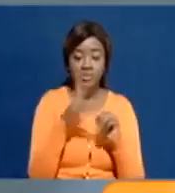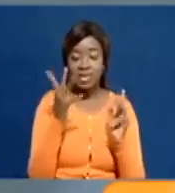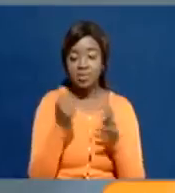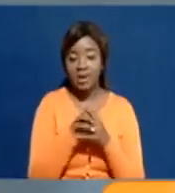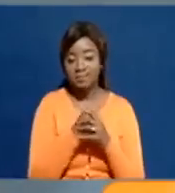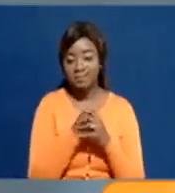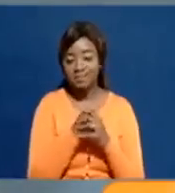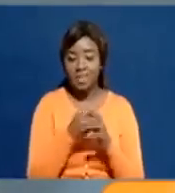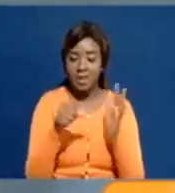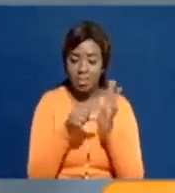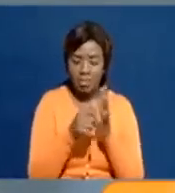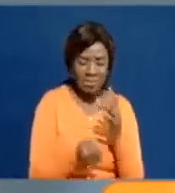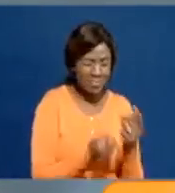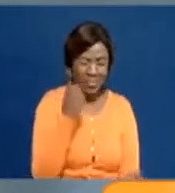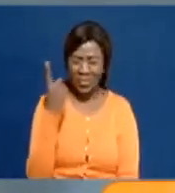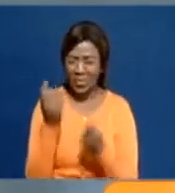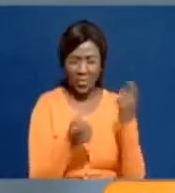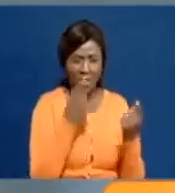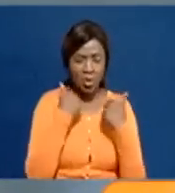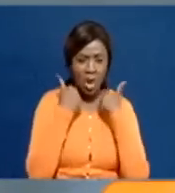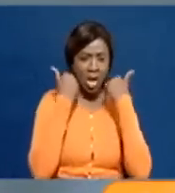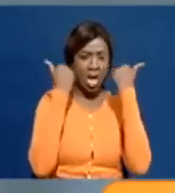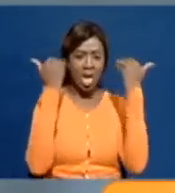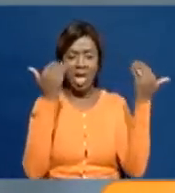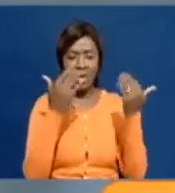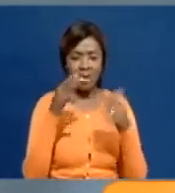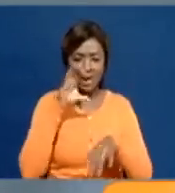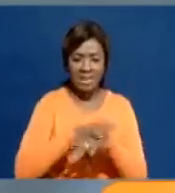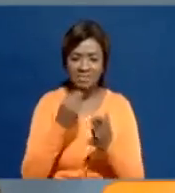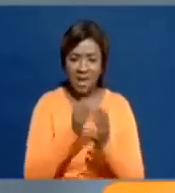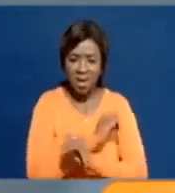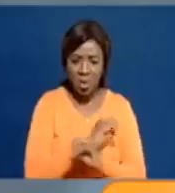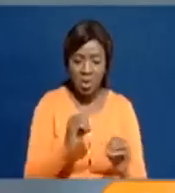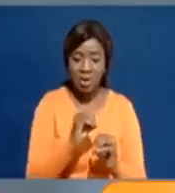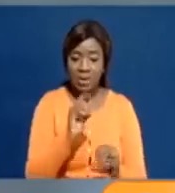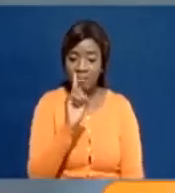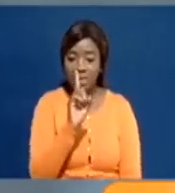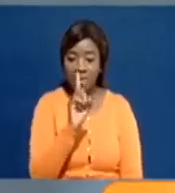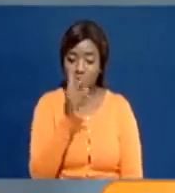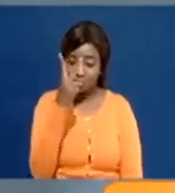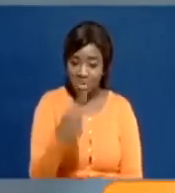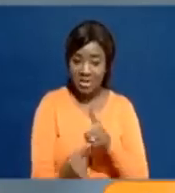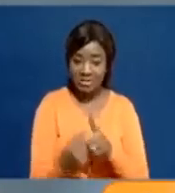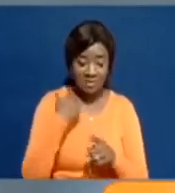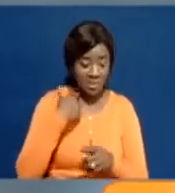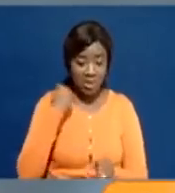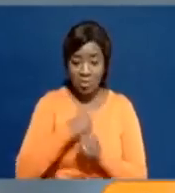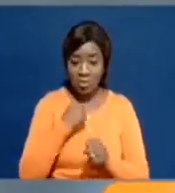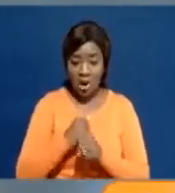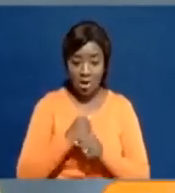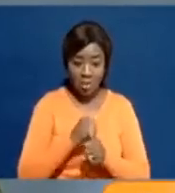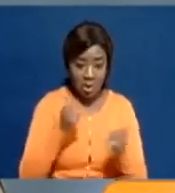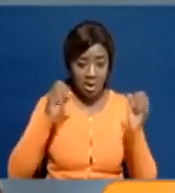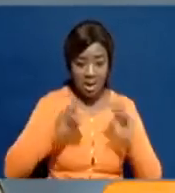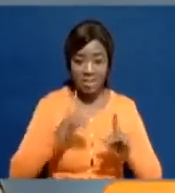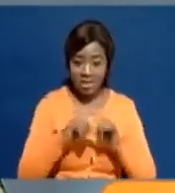when things are difficult, when you're trying to raise money, nobody's raising money, where does it come from? Cancer has put me down for 2 years where I wasn't able to work properly.